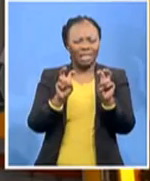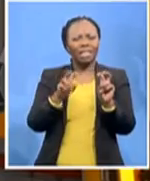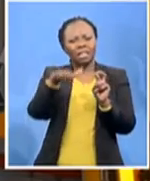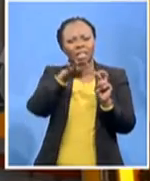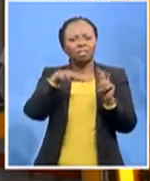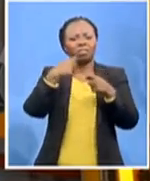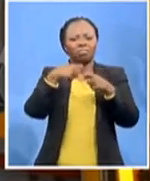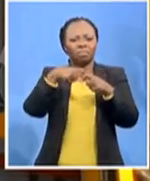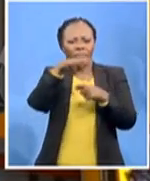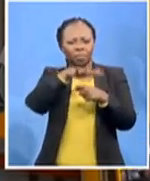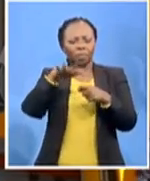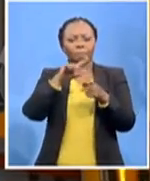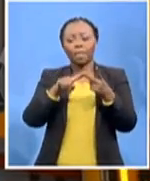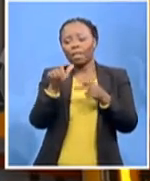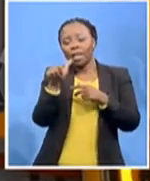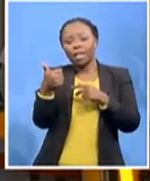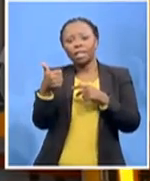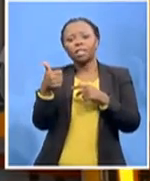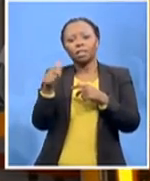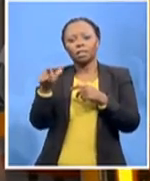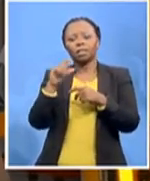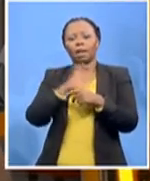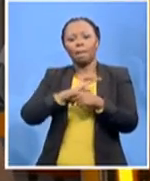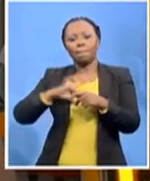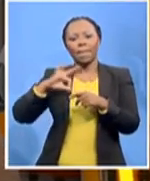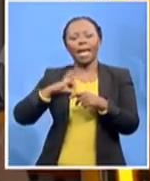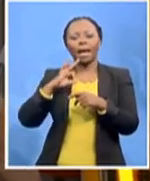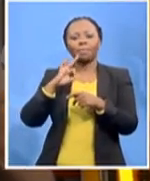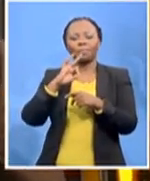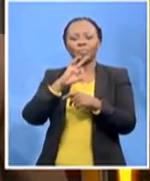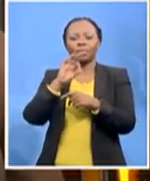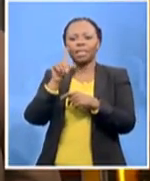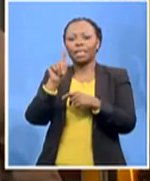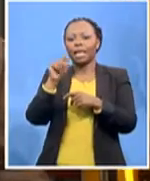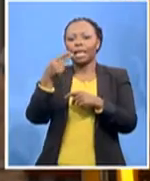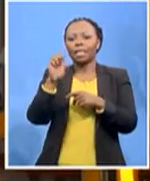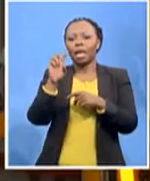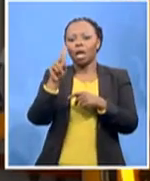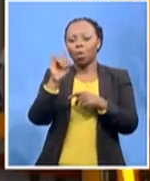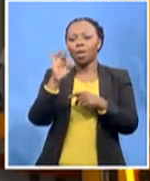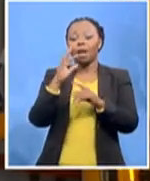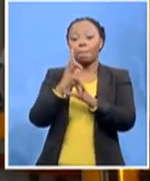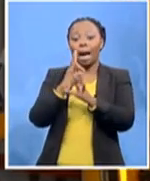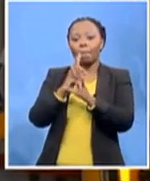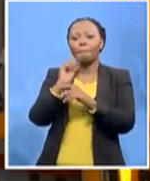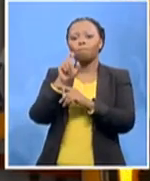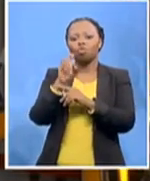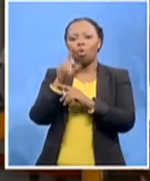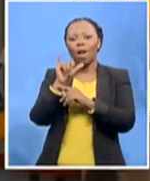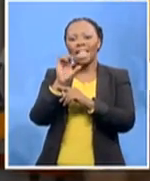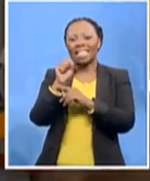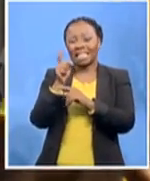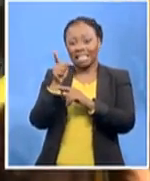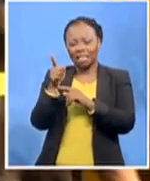mayor of EThekwini, Ubaba Mxolisi Kaunda, who will briefly tell us about the current situation because he visited